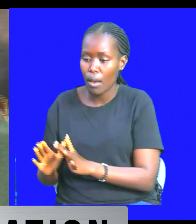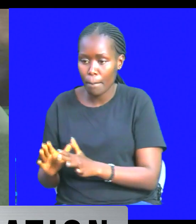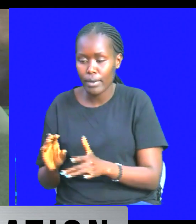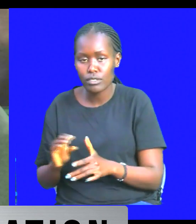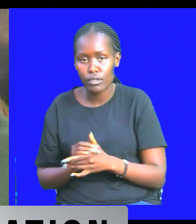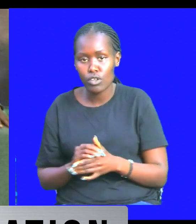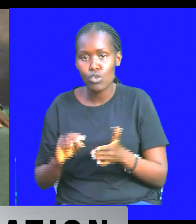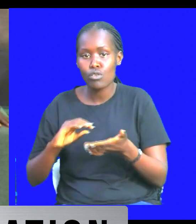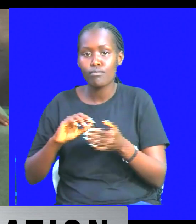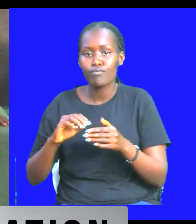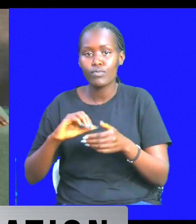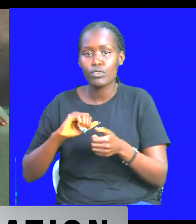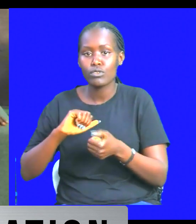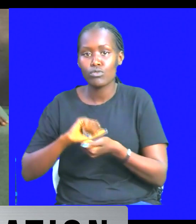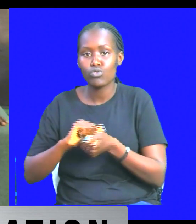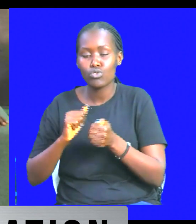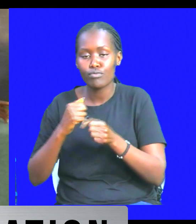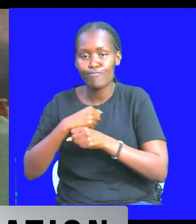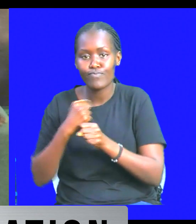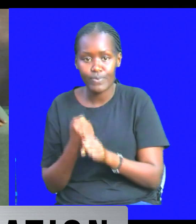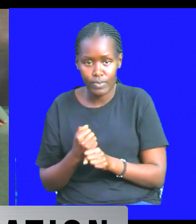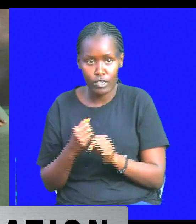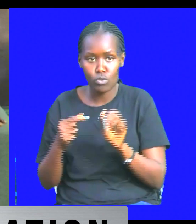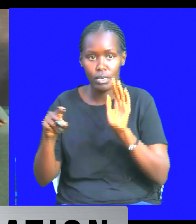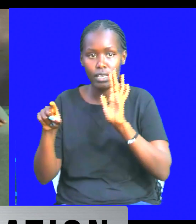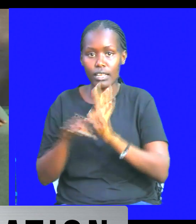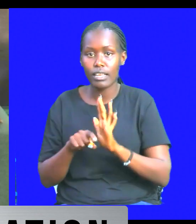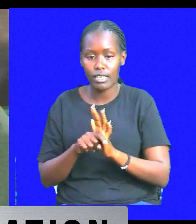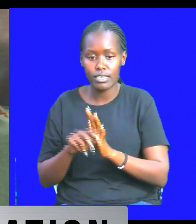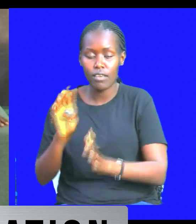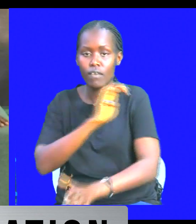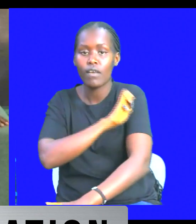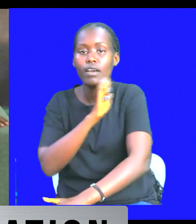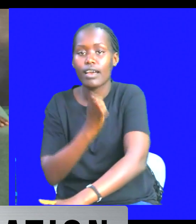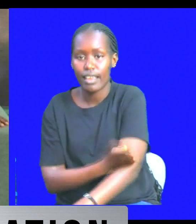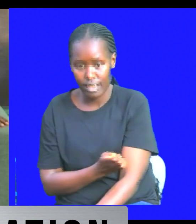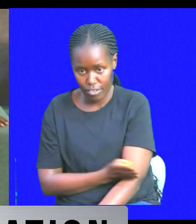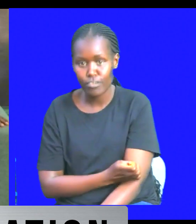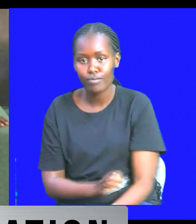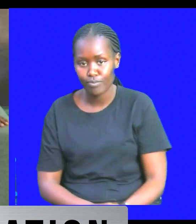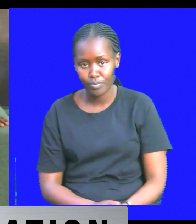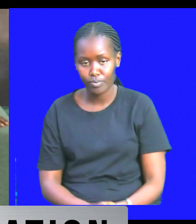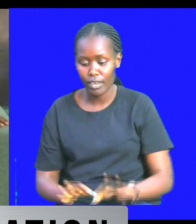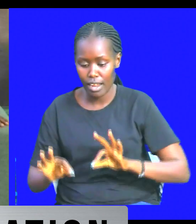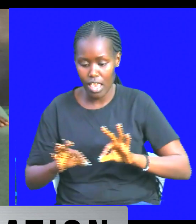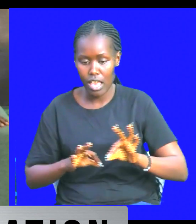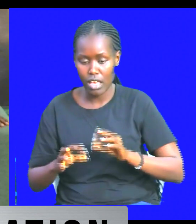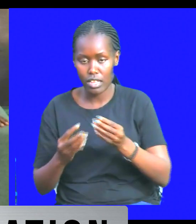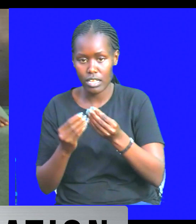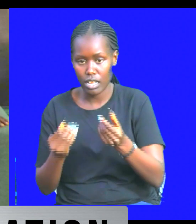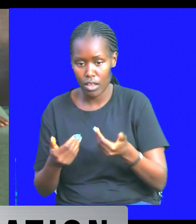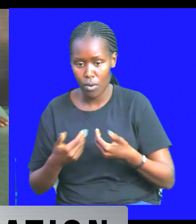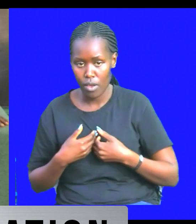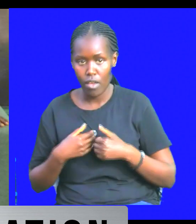some negative energy around it. That's how I would explain it simply. Yeah, so there's been a narrative around